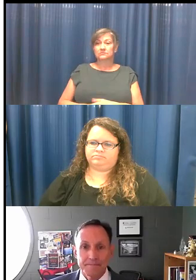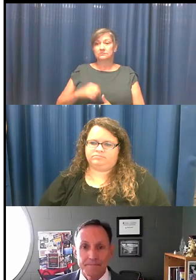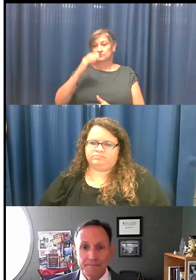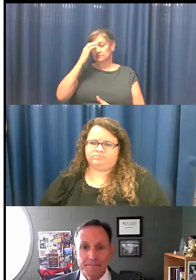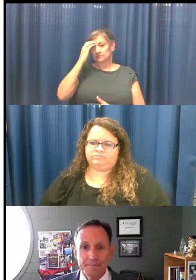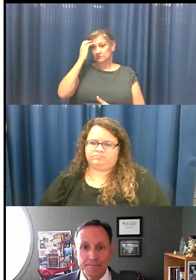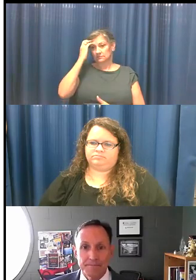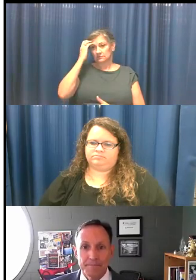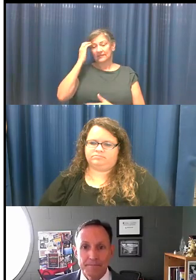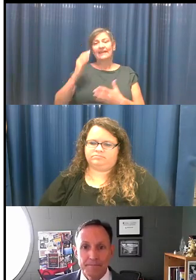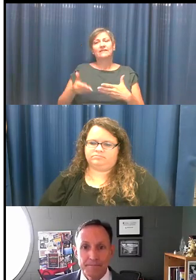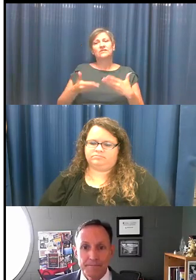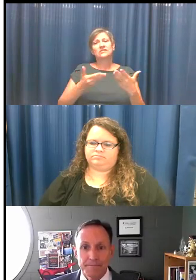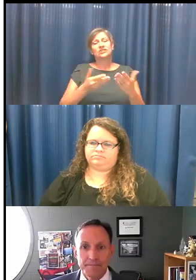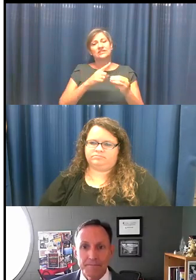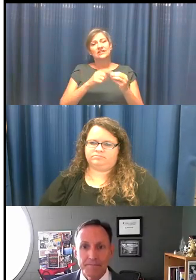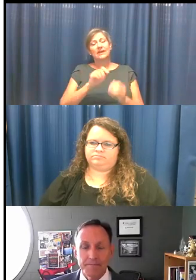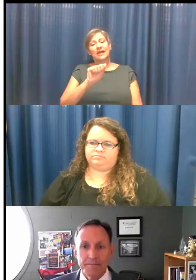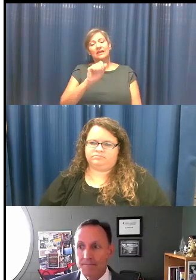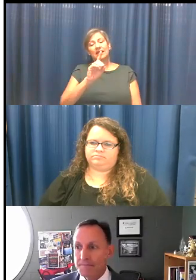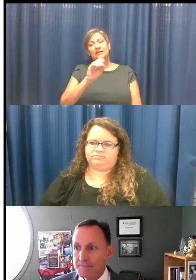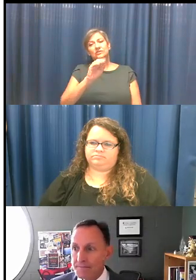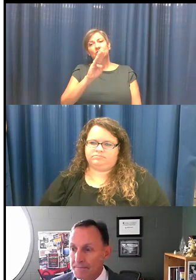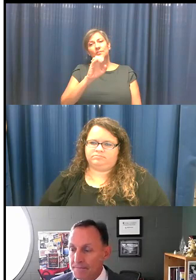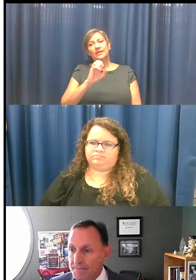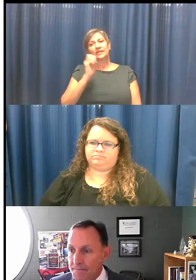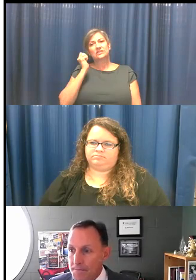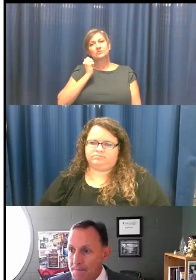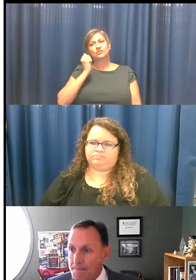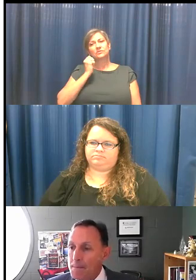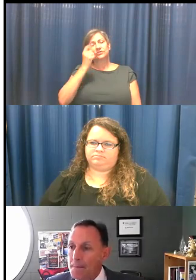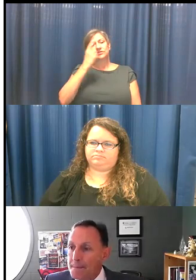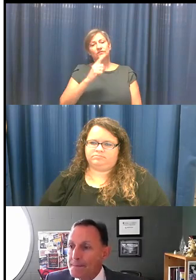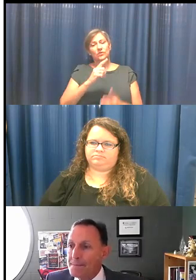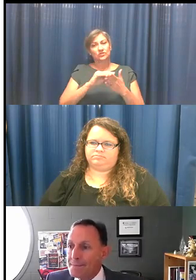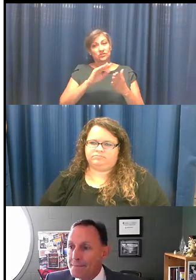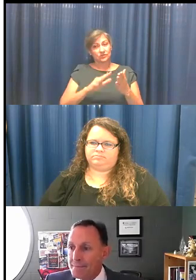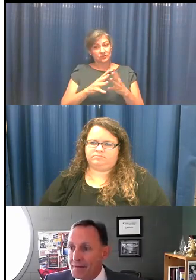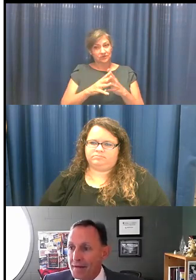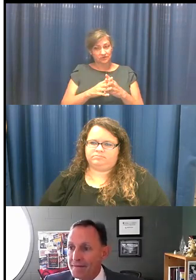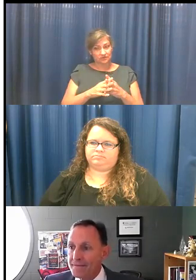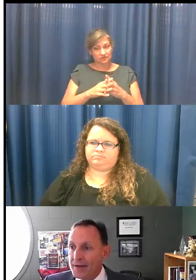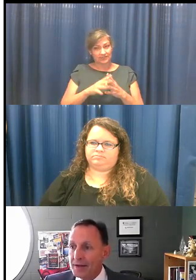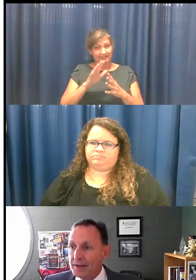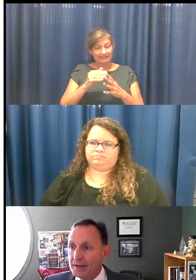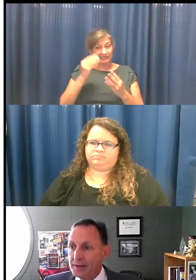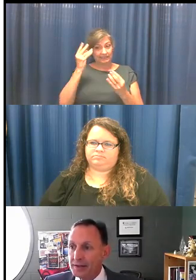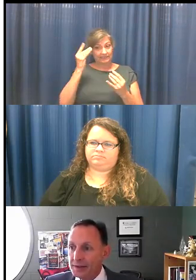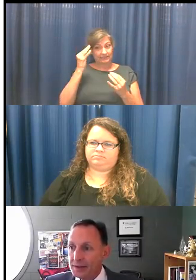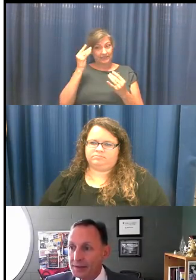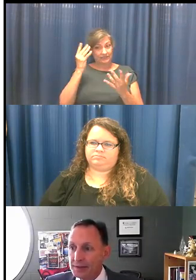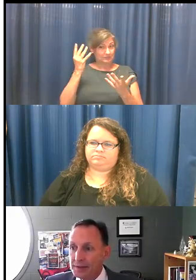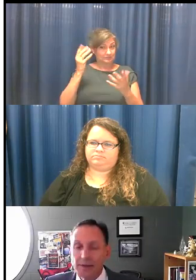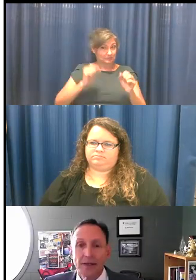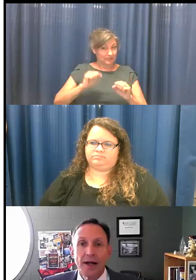Here's a suggestion about Adobe subscriptions for students. Is that a consideration, a